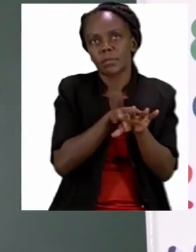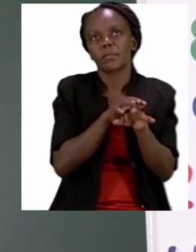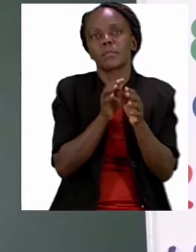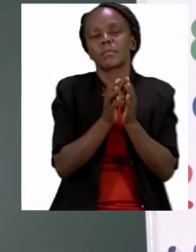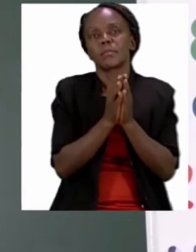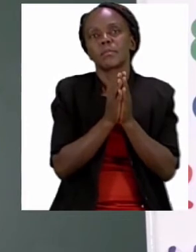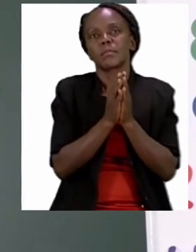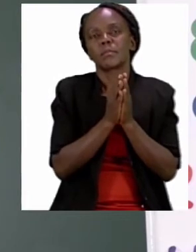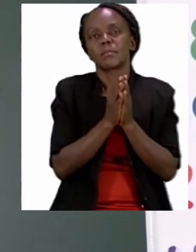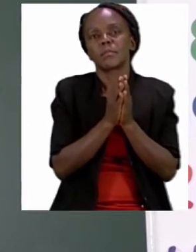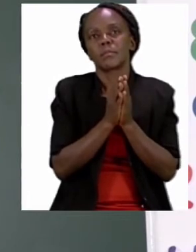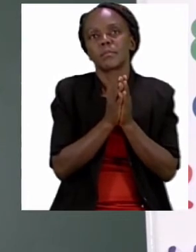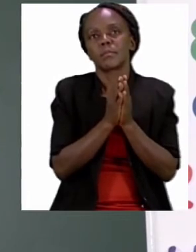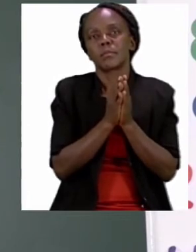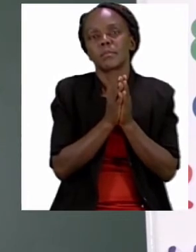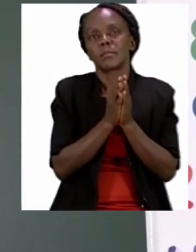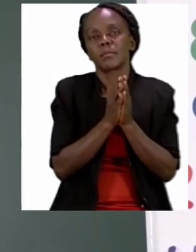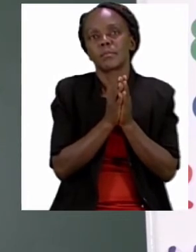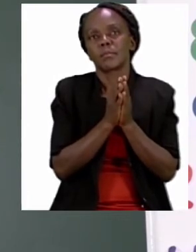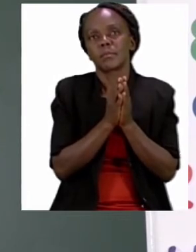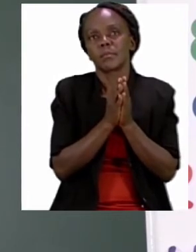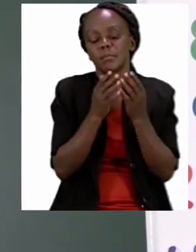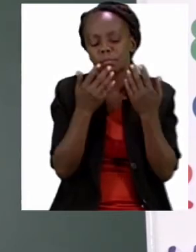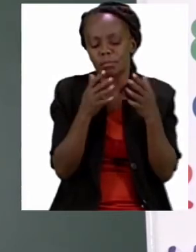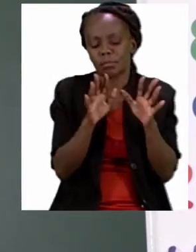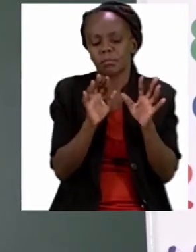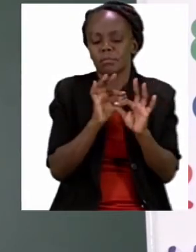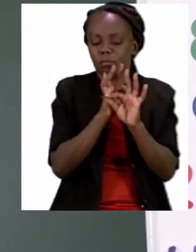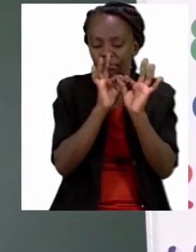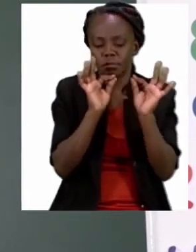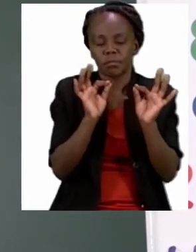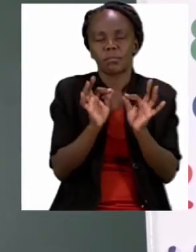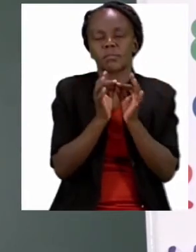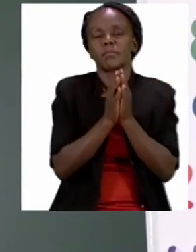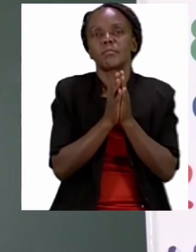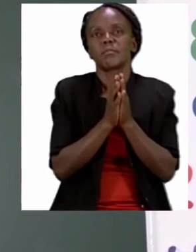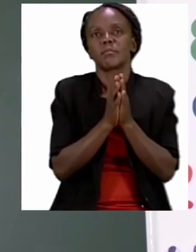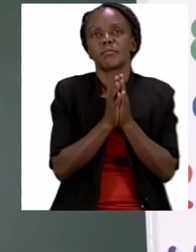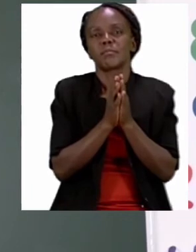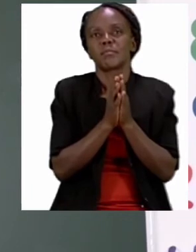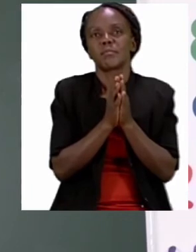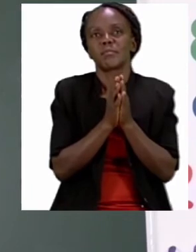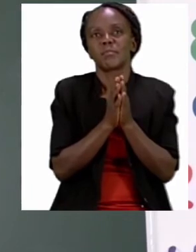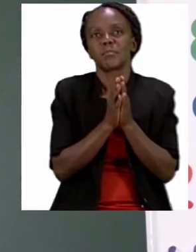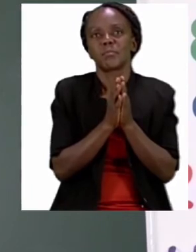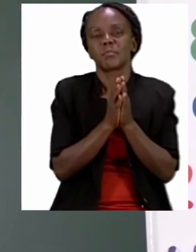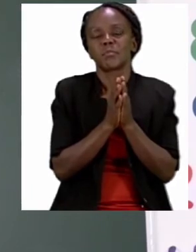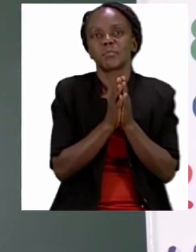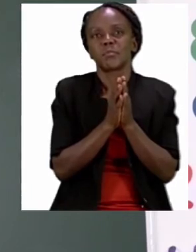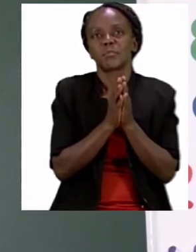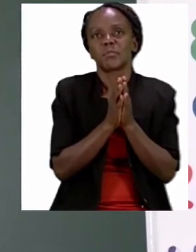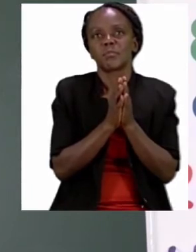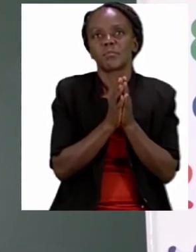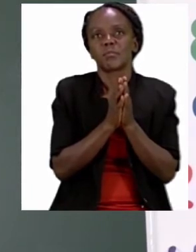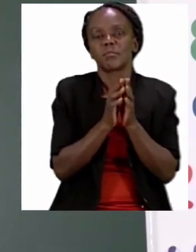time so that when you are done, it is a beautiful, beautiful square. If you rush,